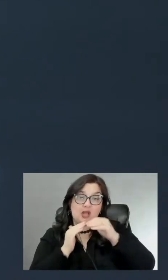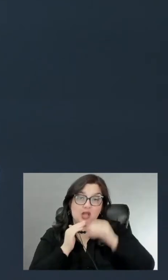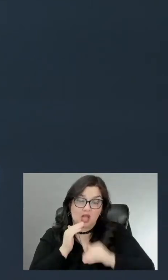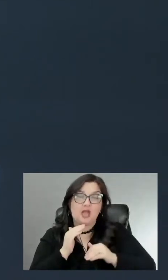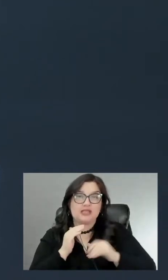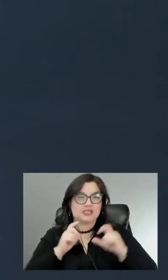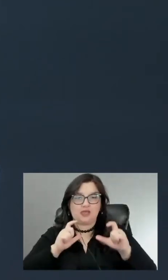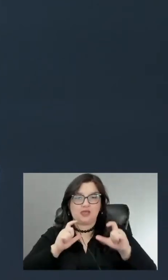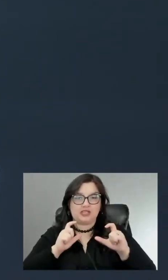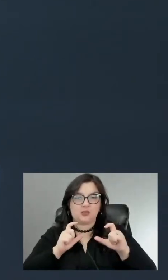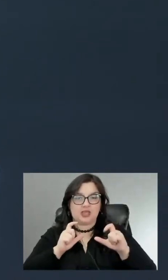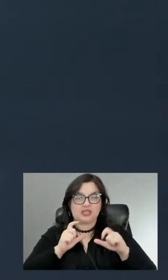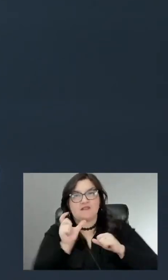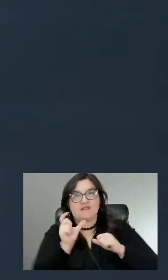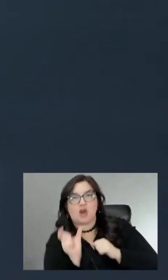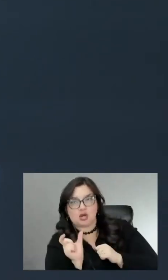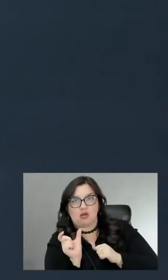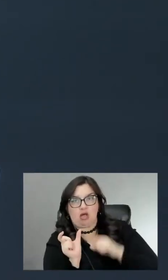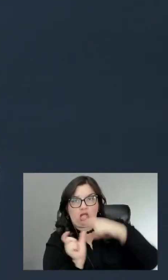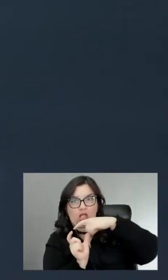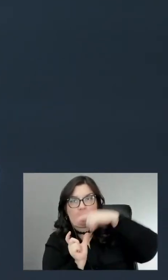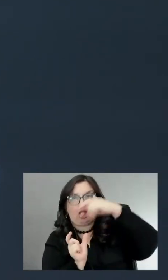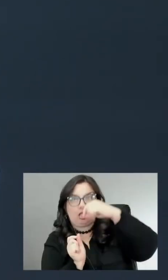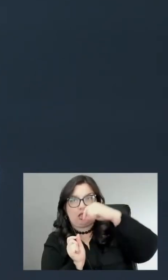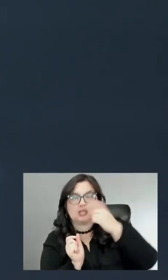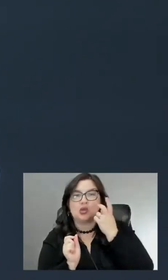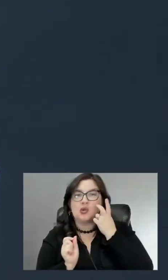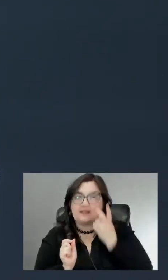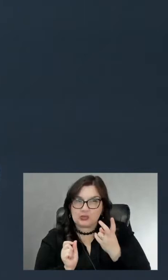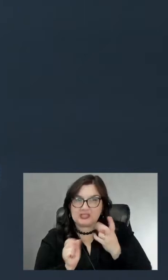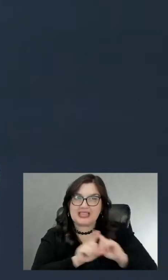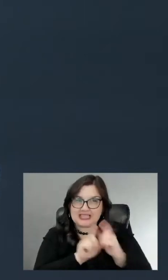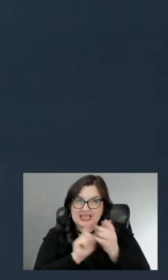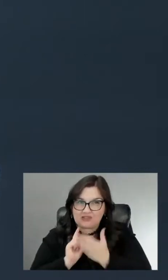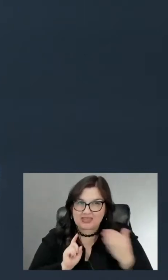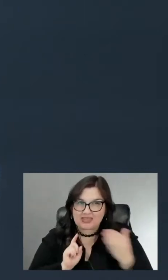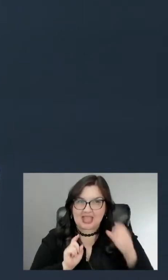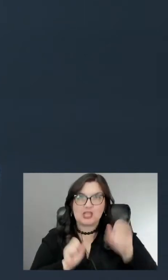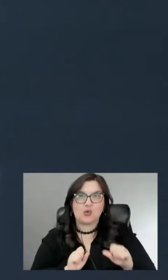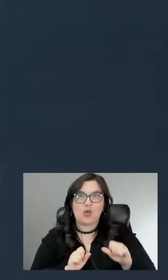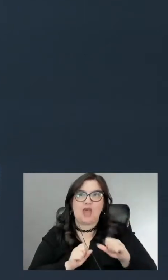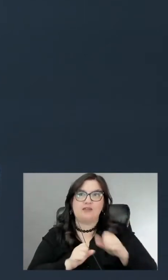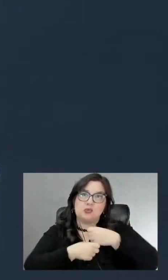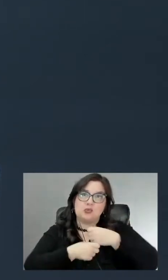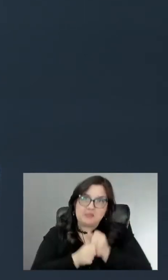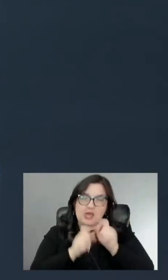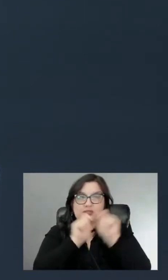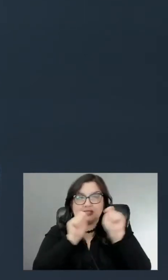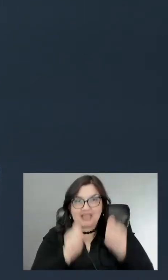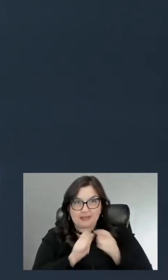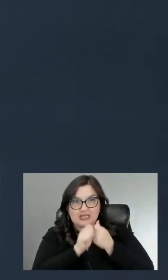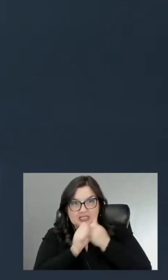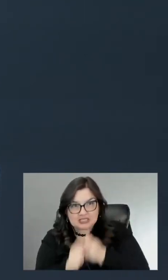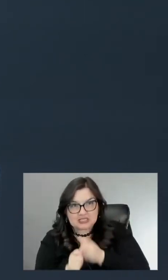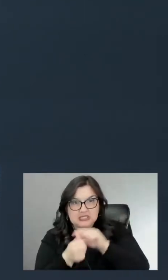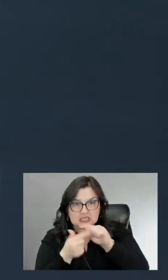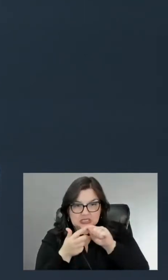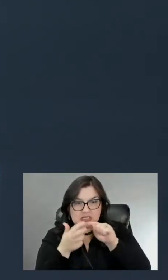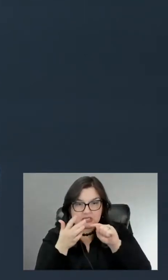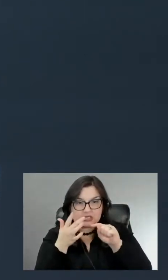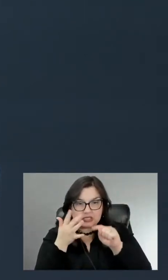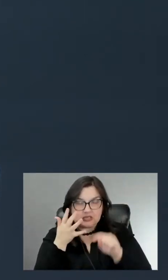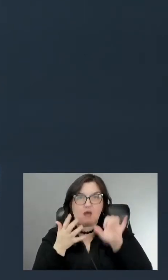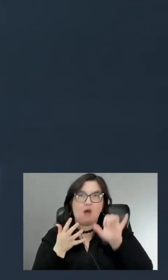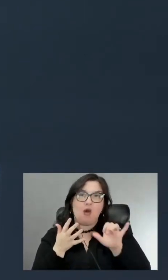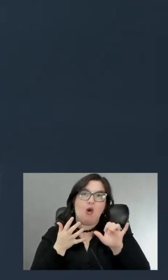look at the amount of things that they have to go through, and then they have to build templates based on the OCR to say, okay, this key value, this